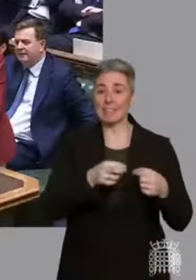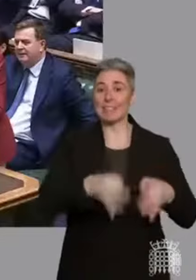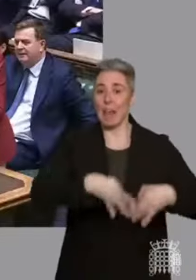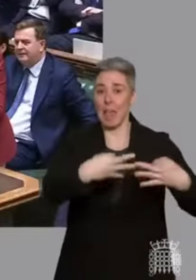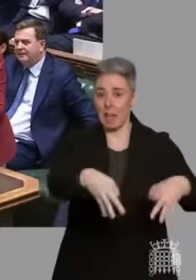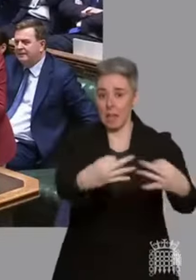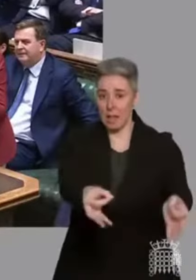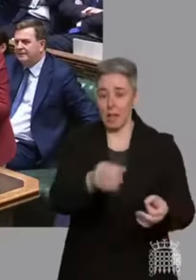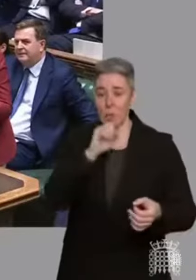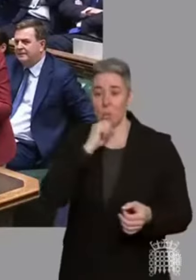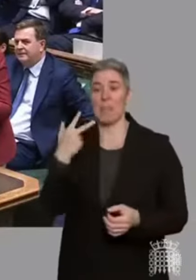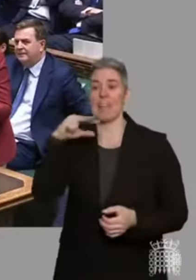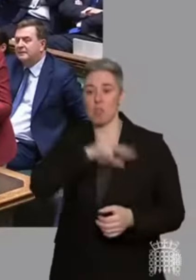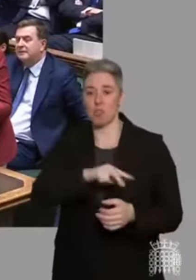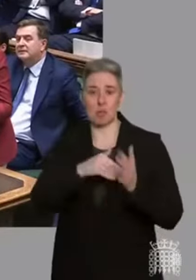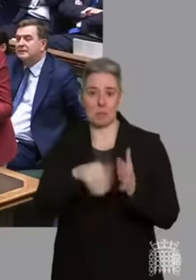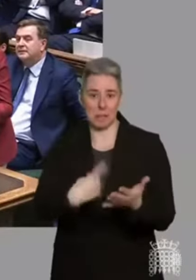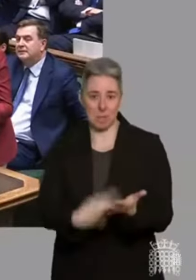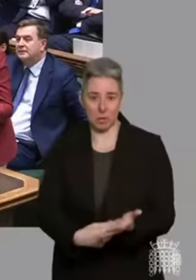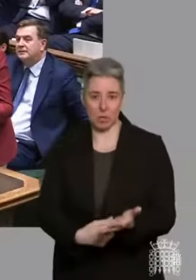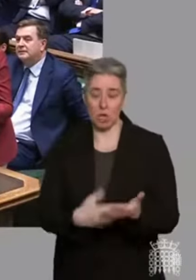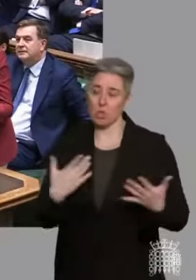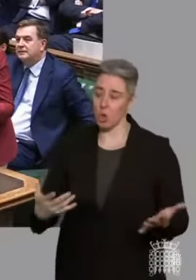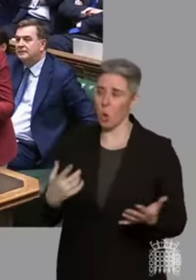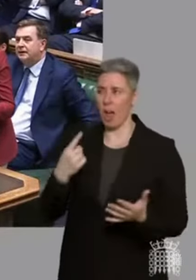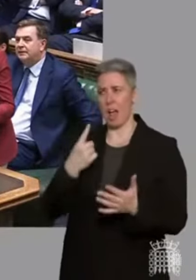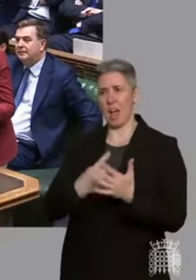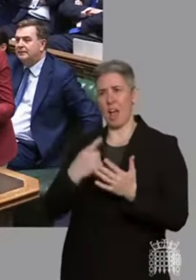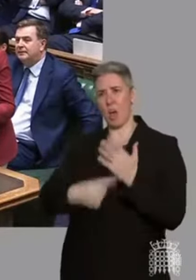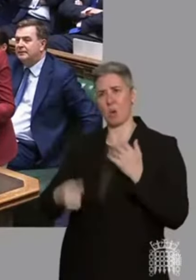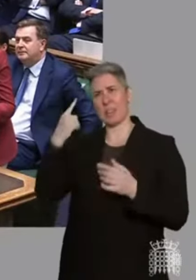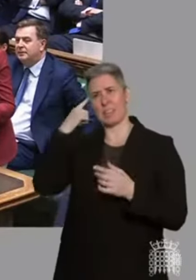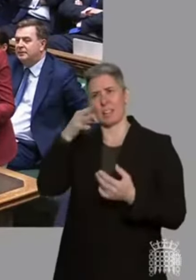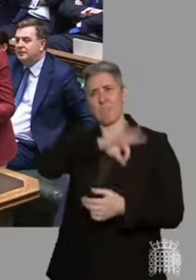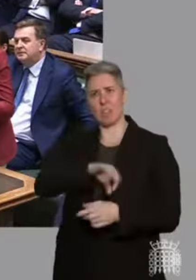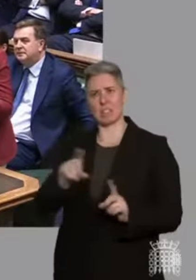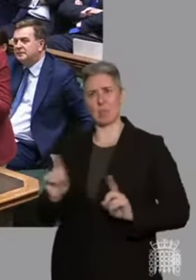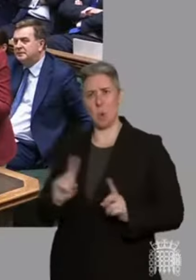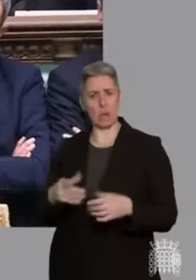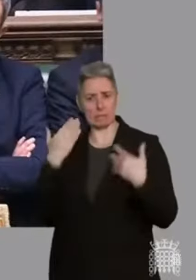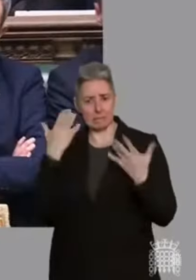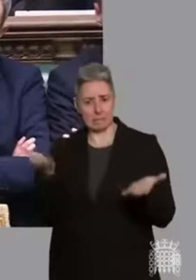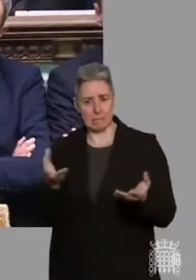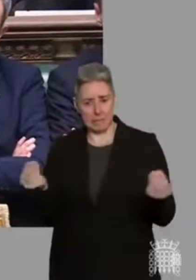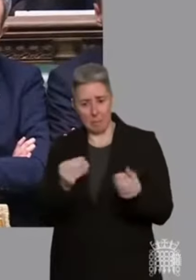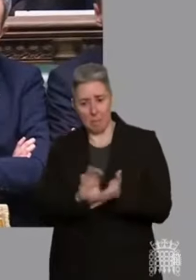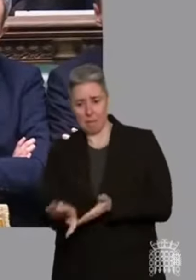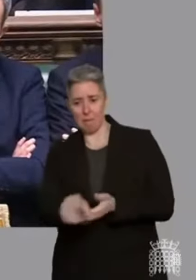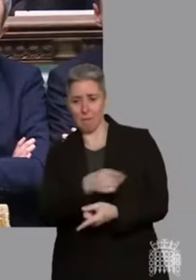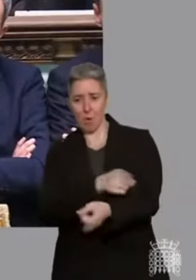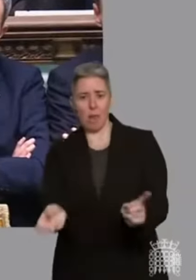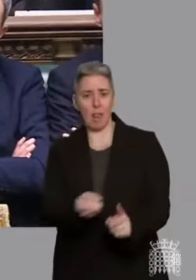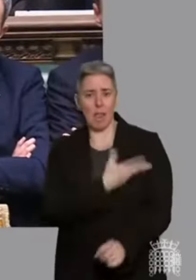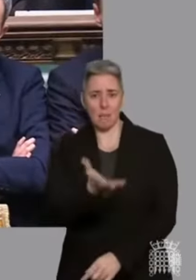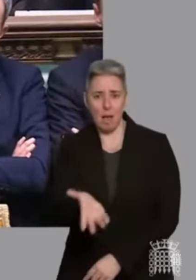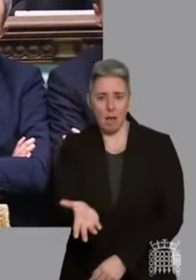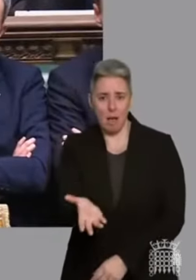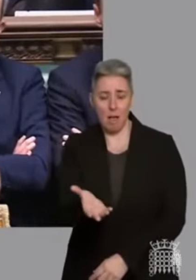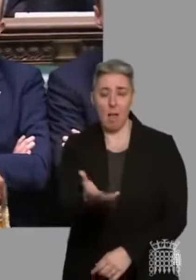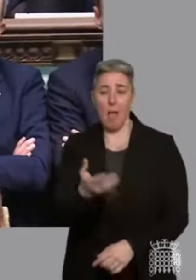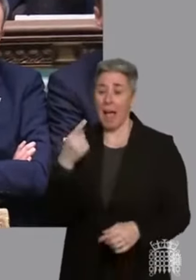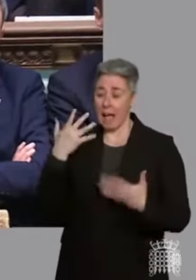At a time of war in Europe, threatened energy security, increased competition from the US and elsewhere, we should be getting British